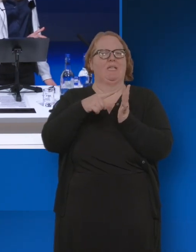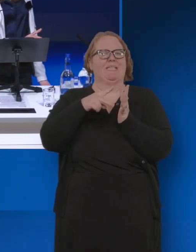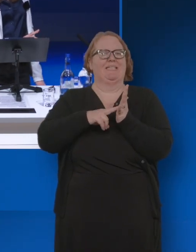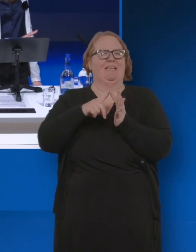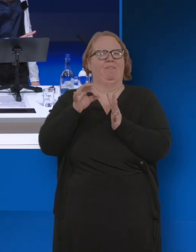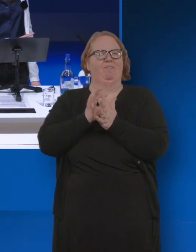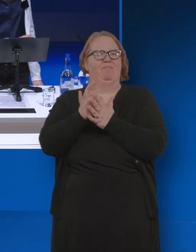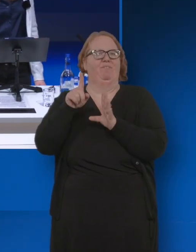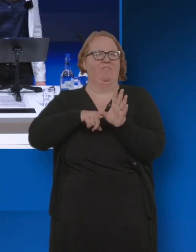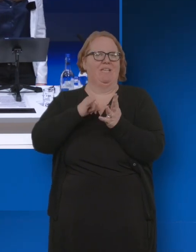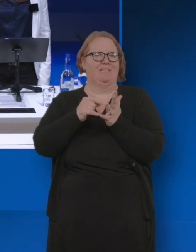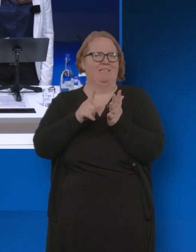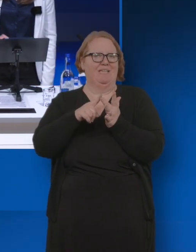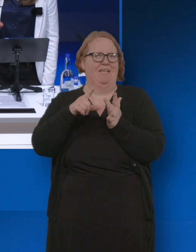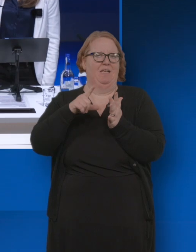physicalism.